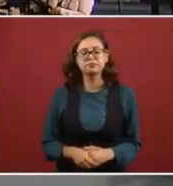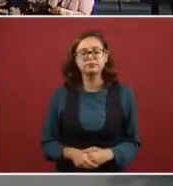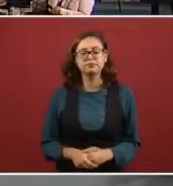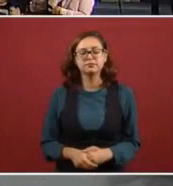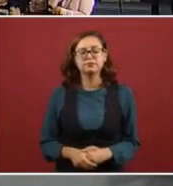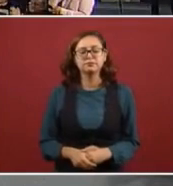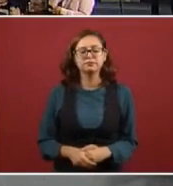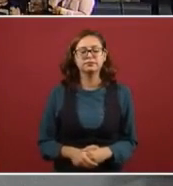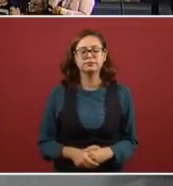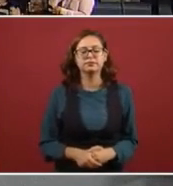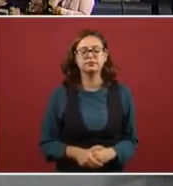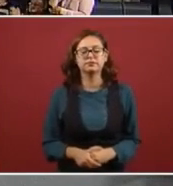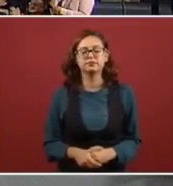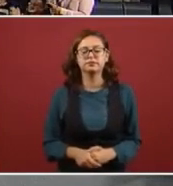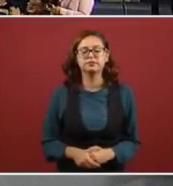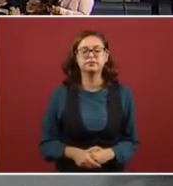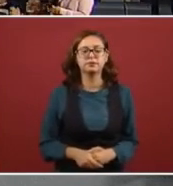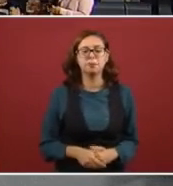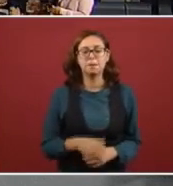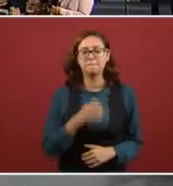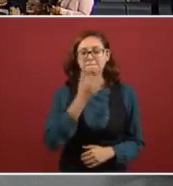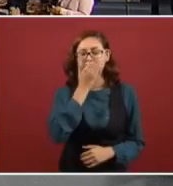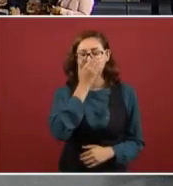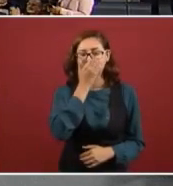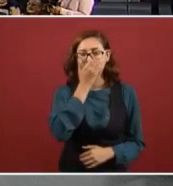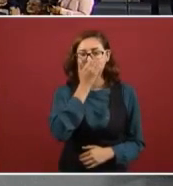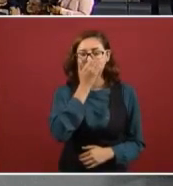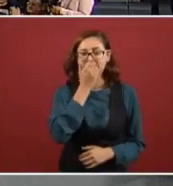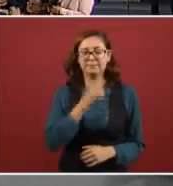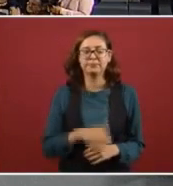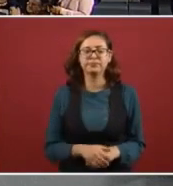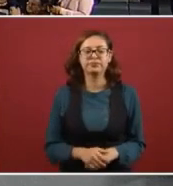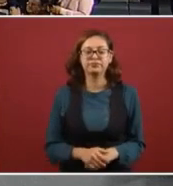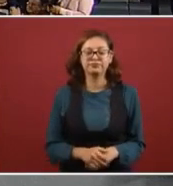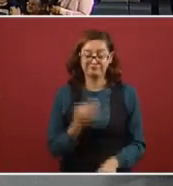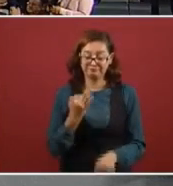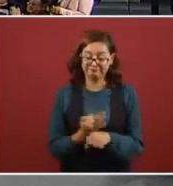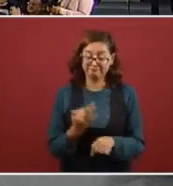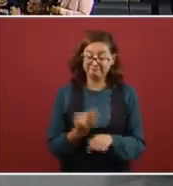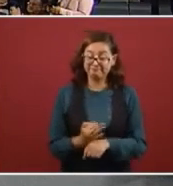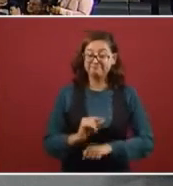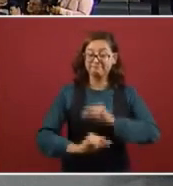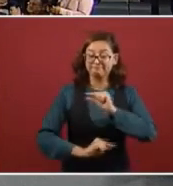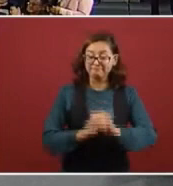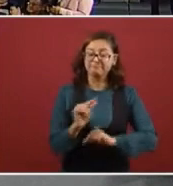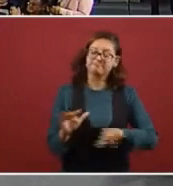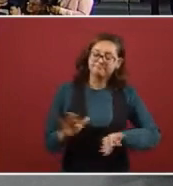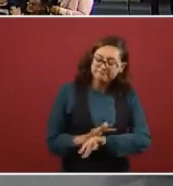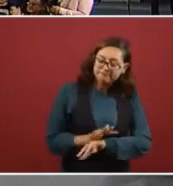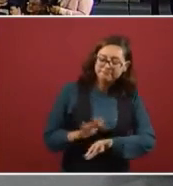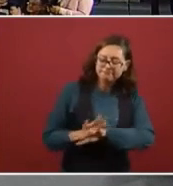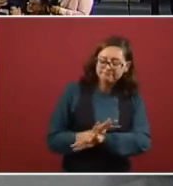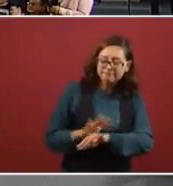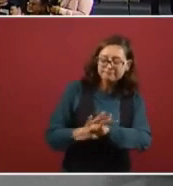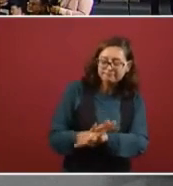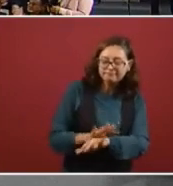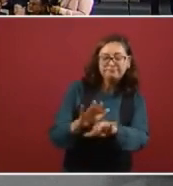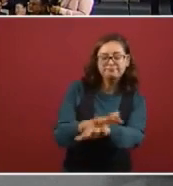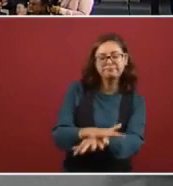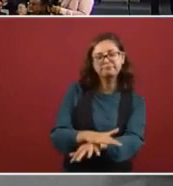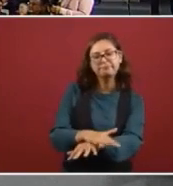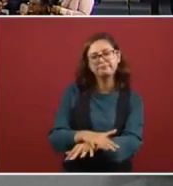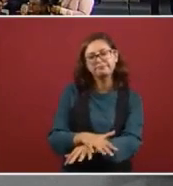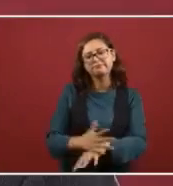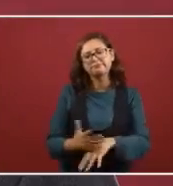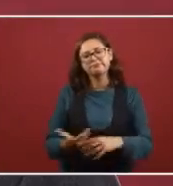Son los cambios Those are the changes que se están llevando that a we're cabo. taking forth. Y este apoyo es